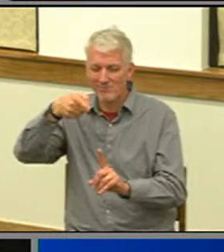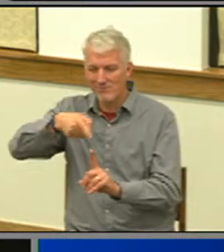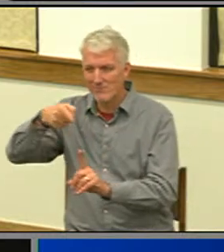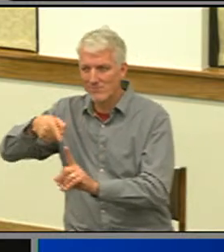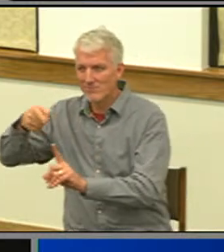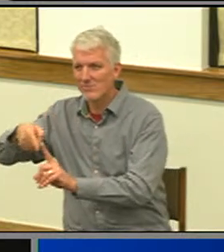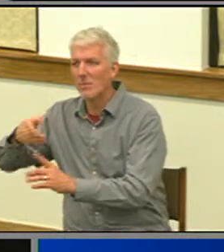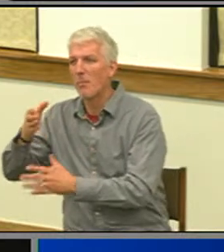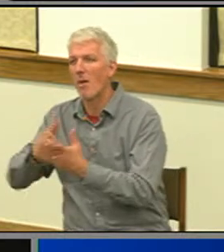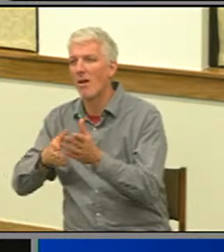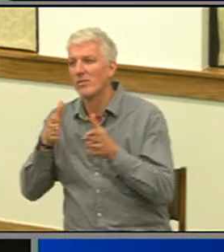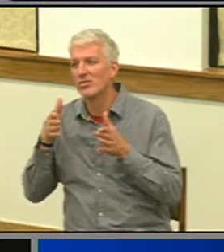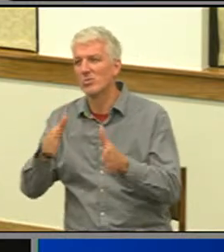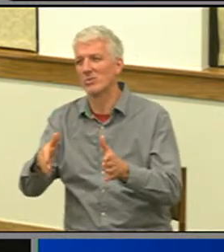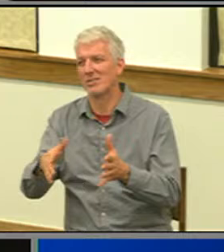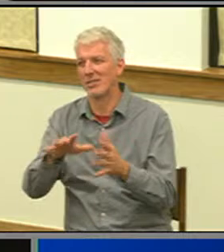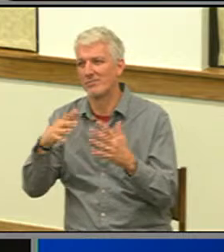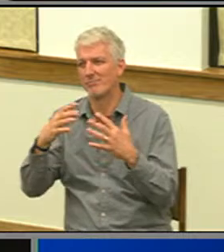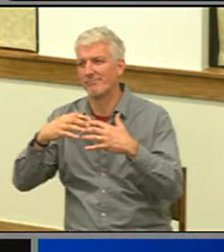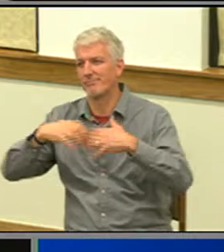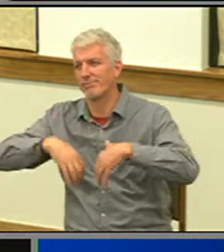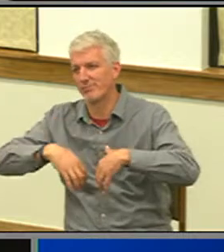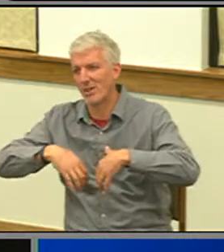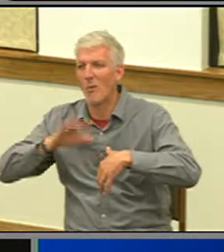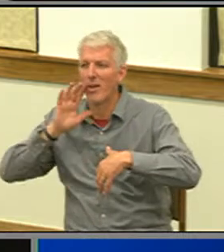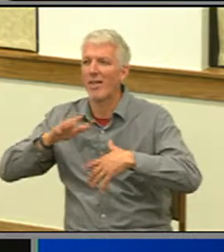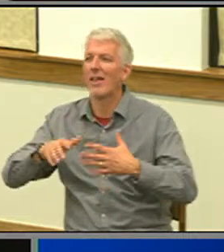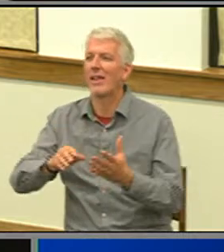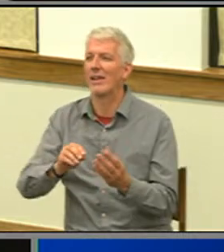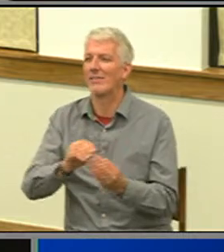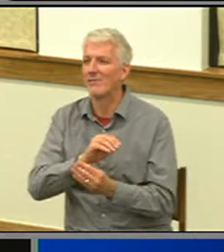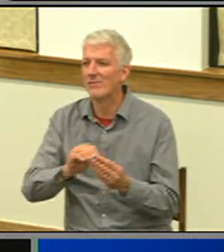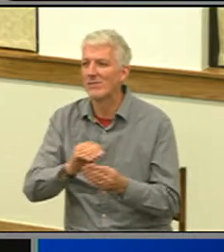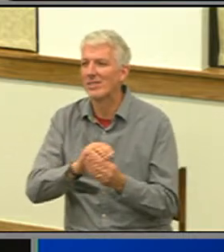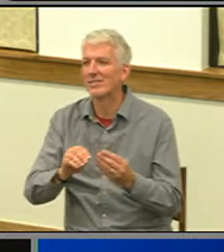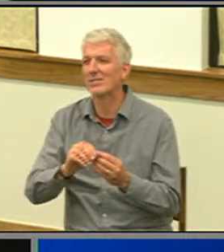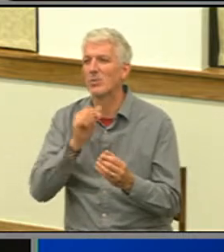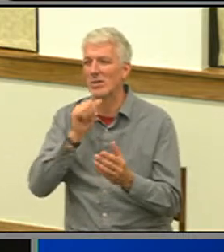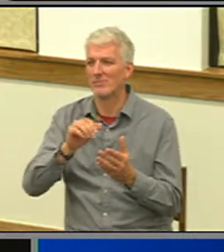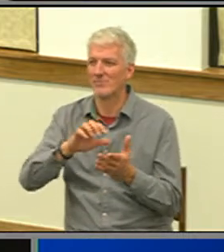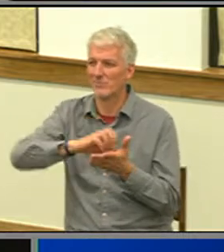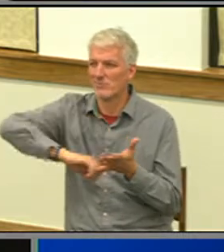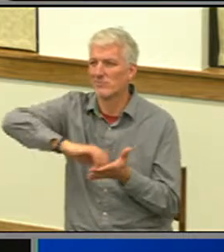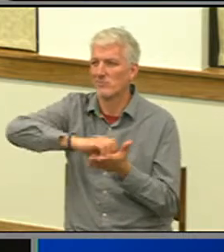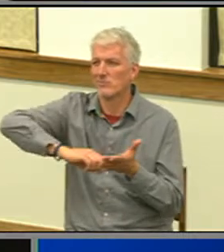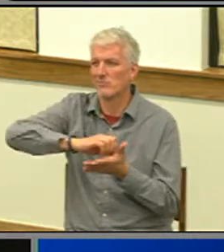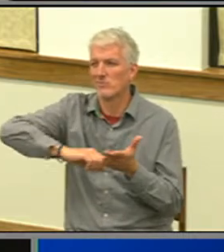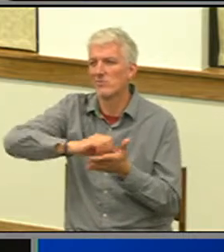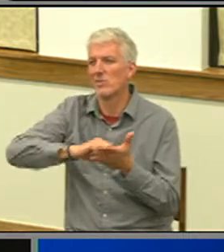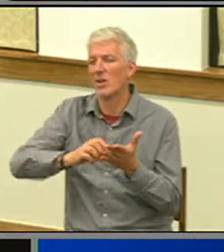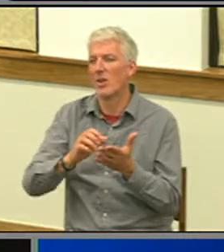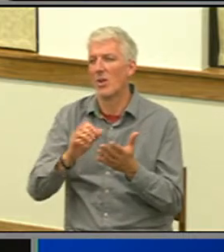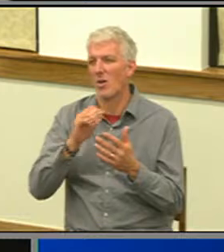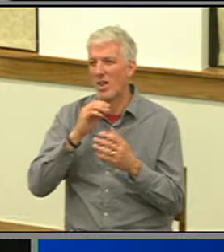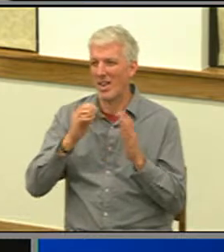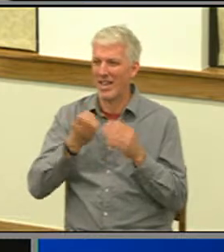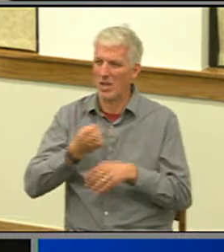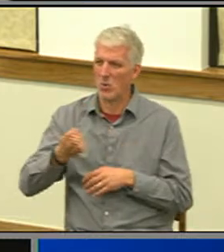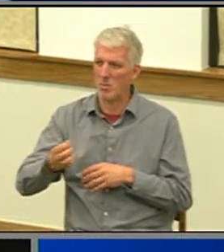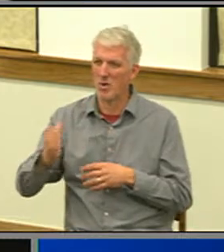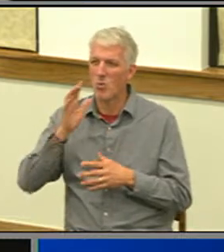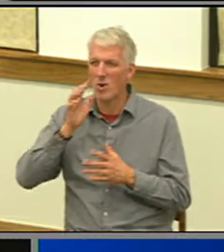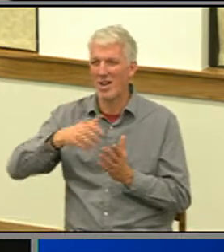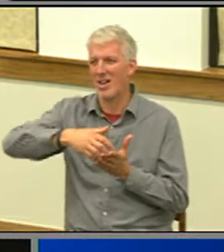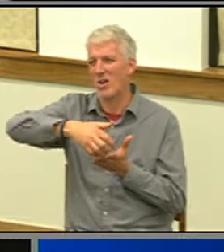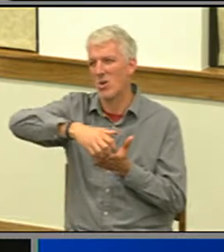pavement. It also involves surface grinding and placement of ARHM, which is asphalt